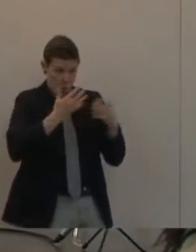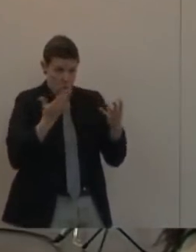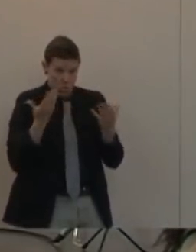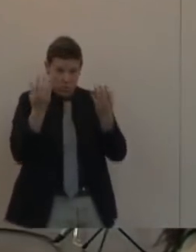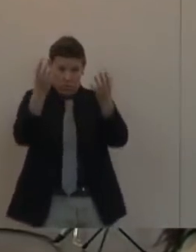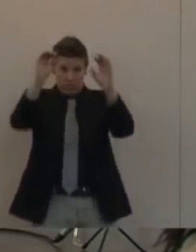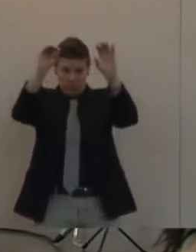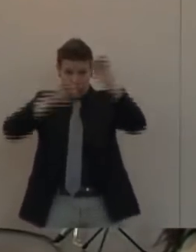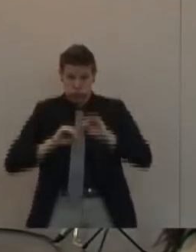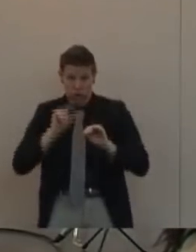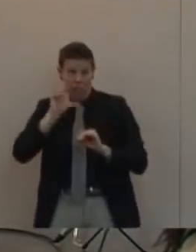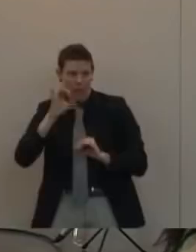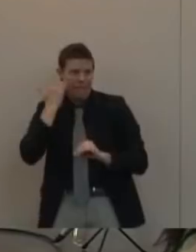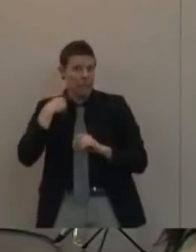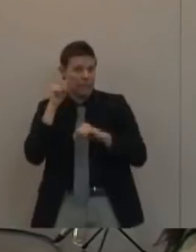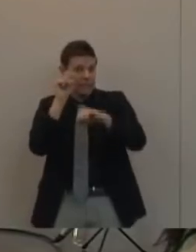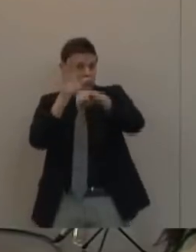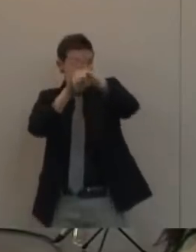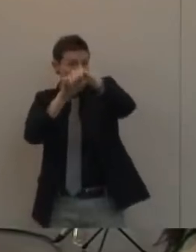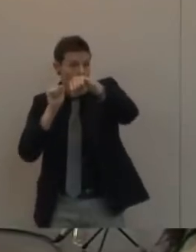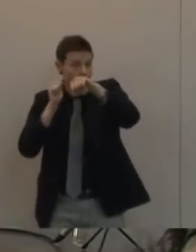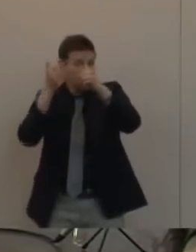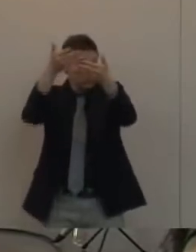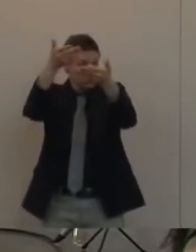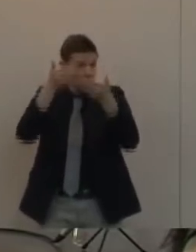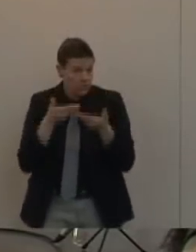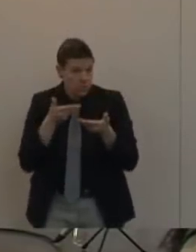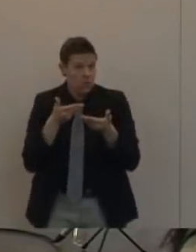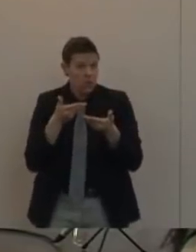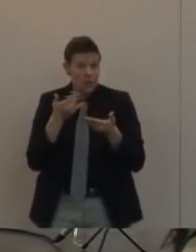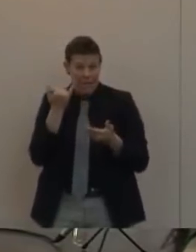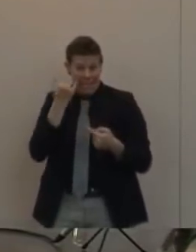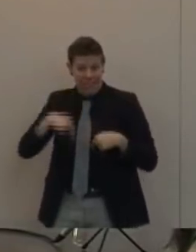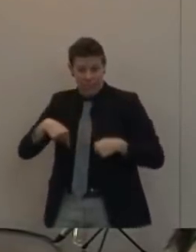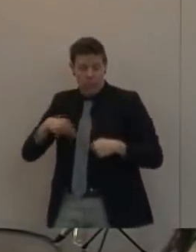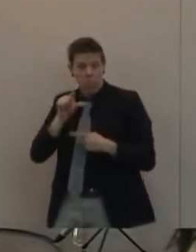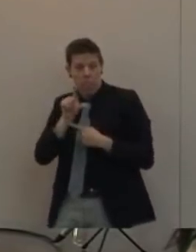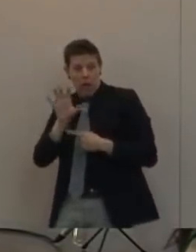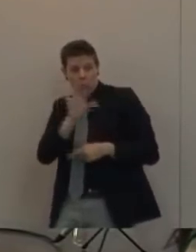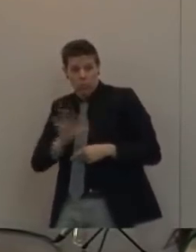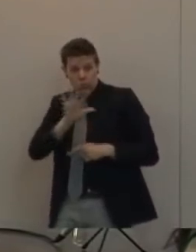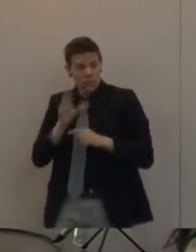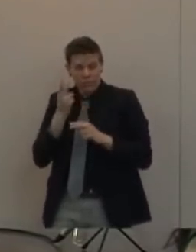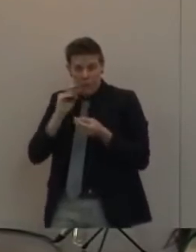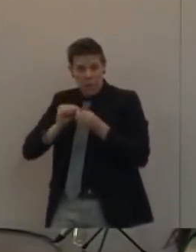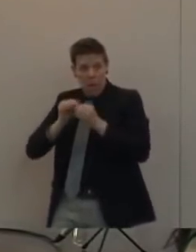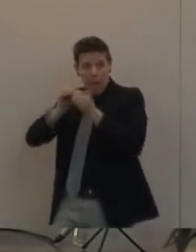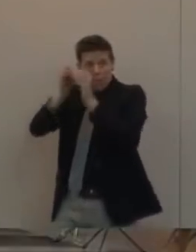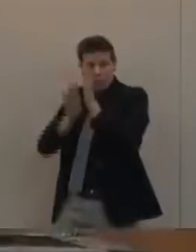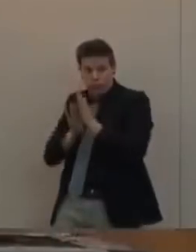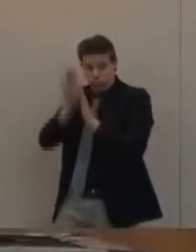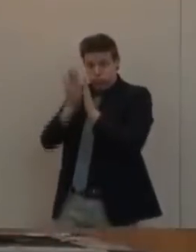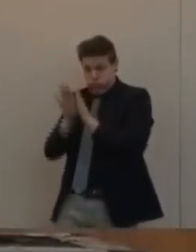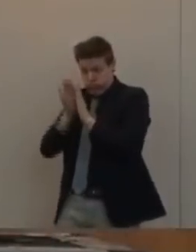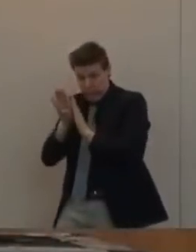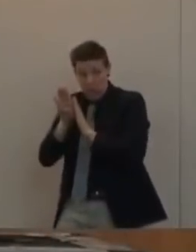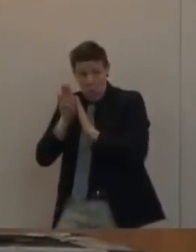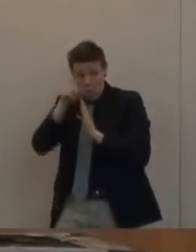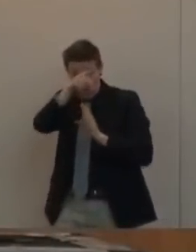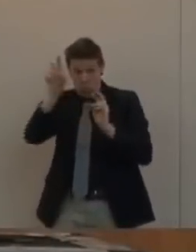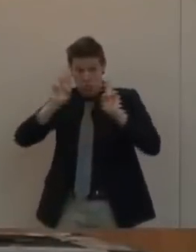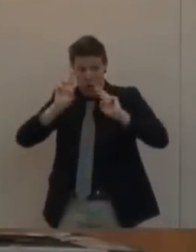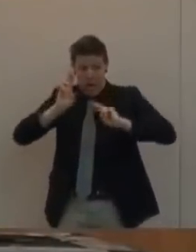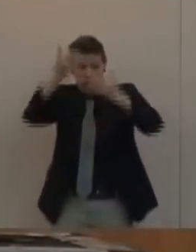down here in the event that we start to see a surge in this part of the state. So the answer is yes,